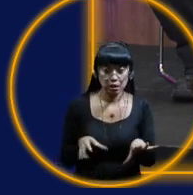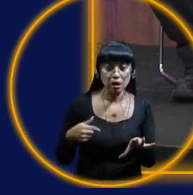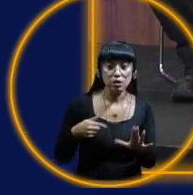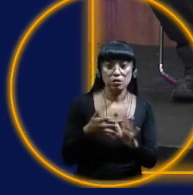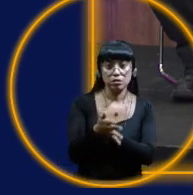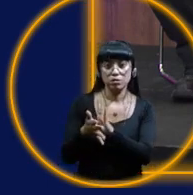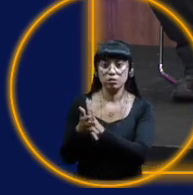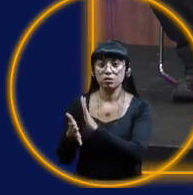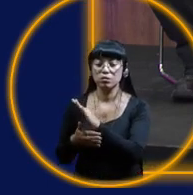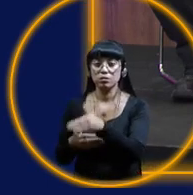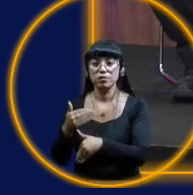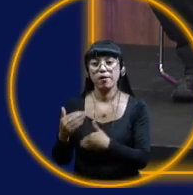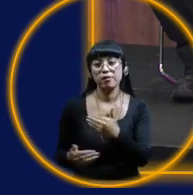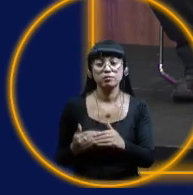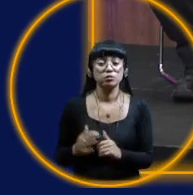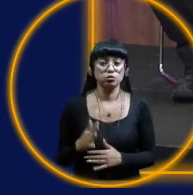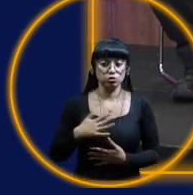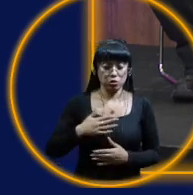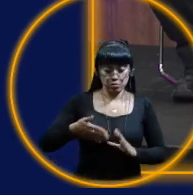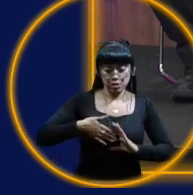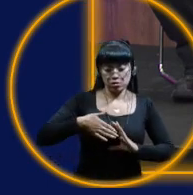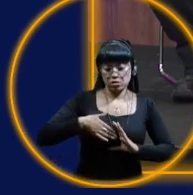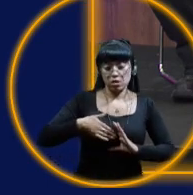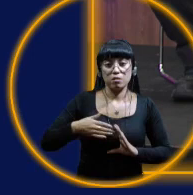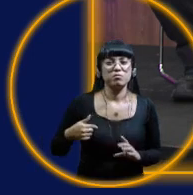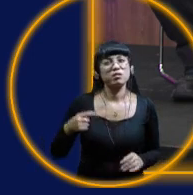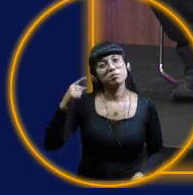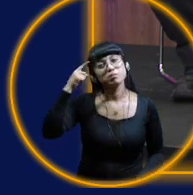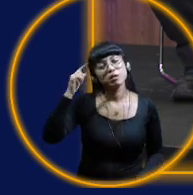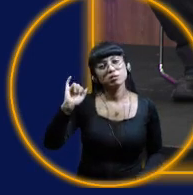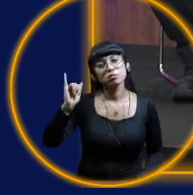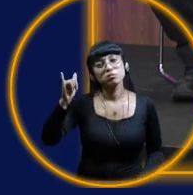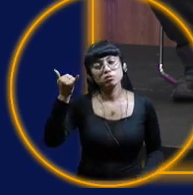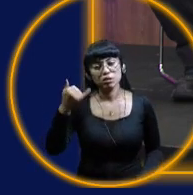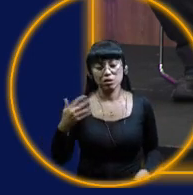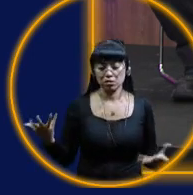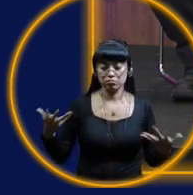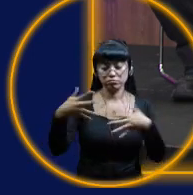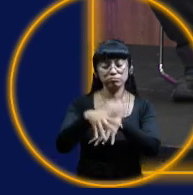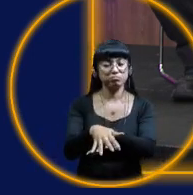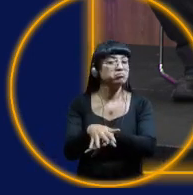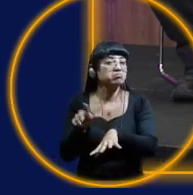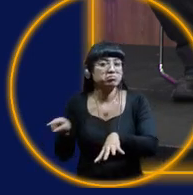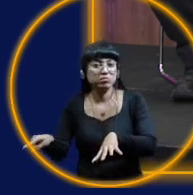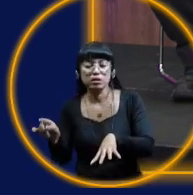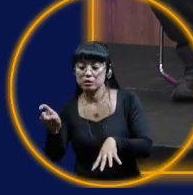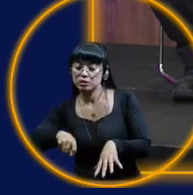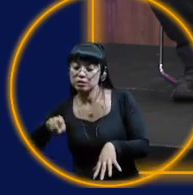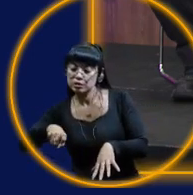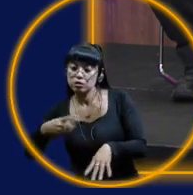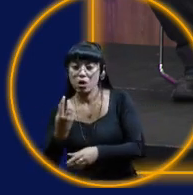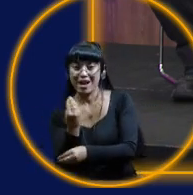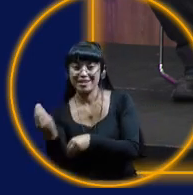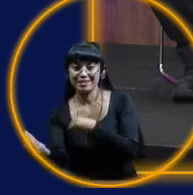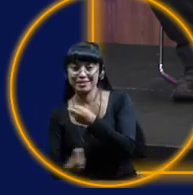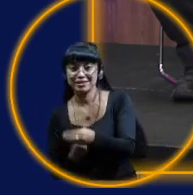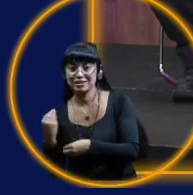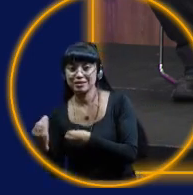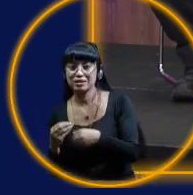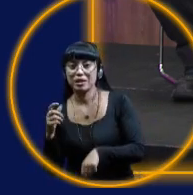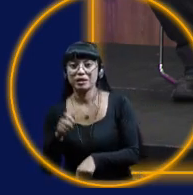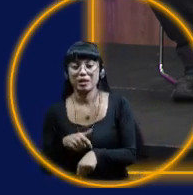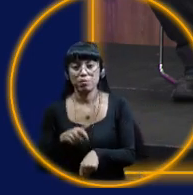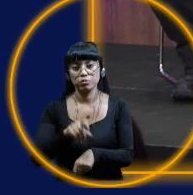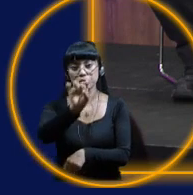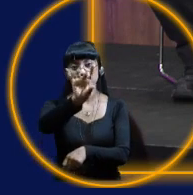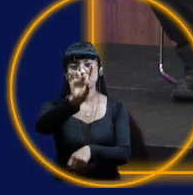personally, if I am going to be mixing audio, I need to do it in 15-minute increments, and then I take a